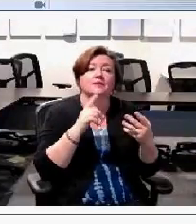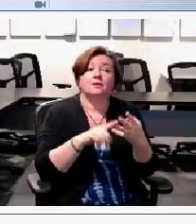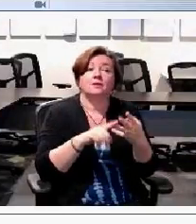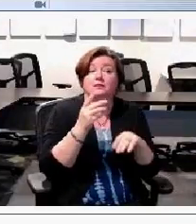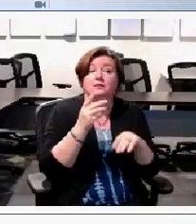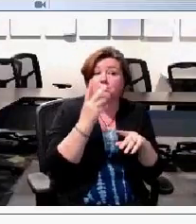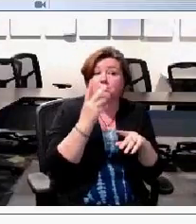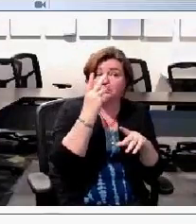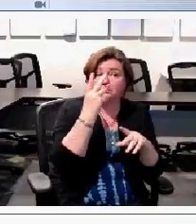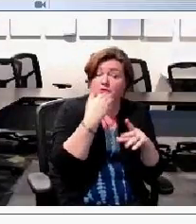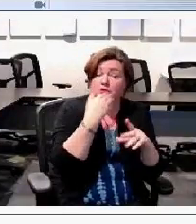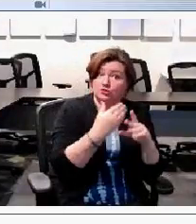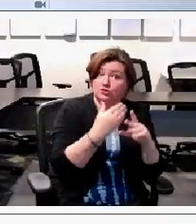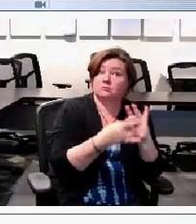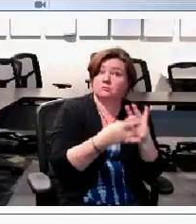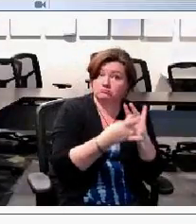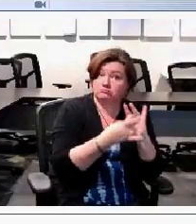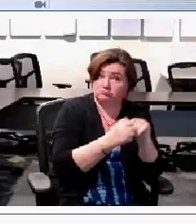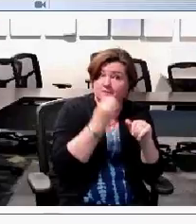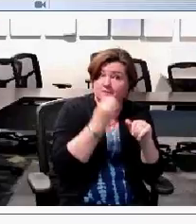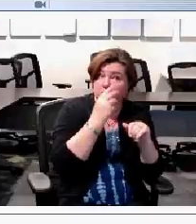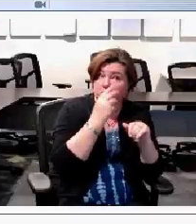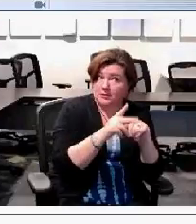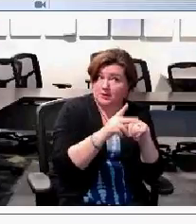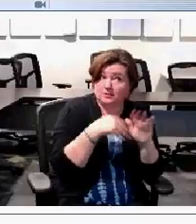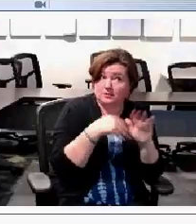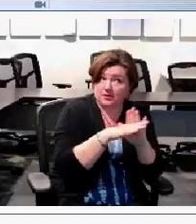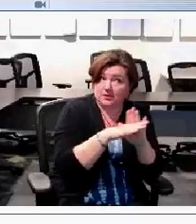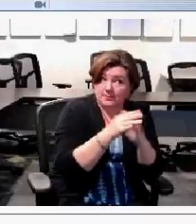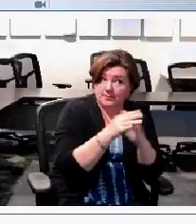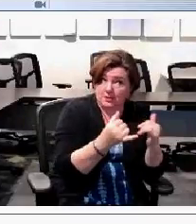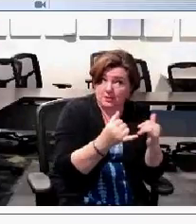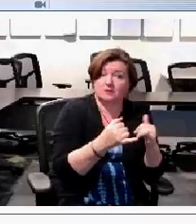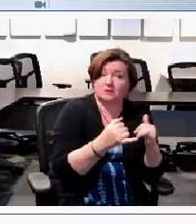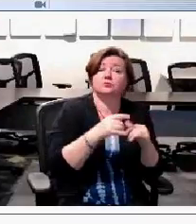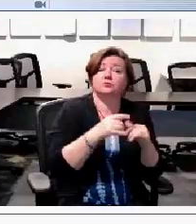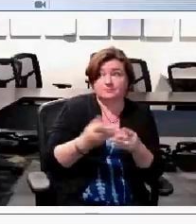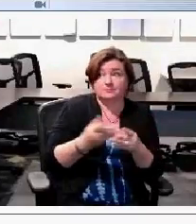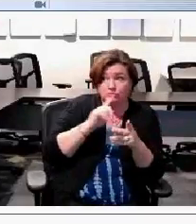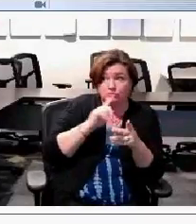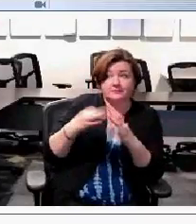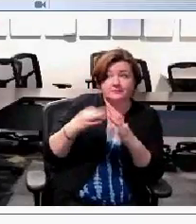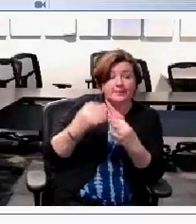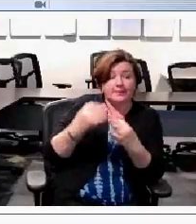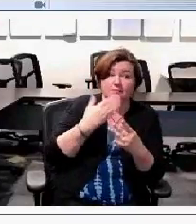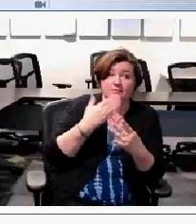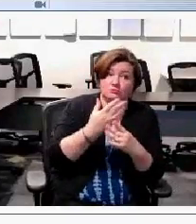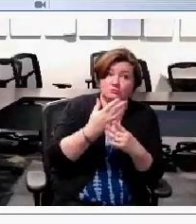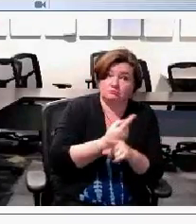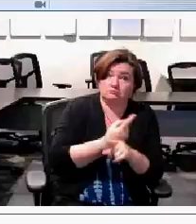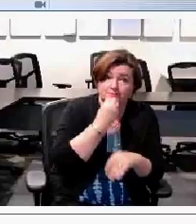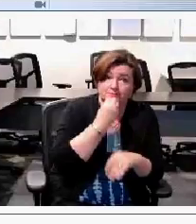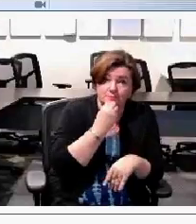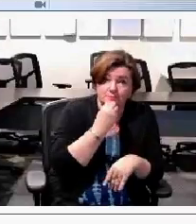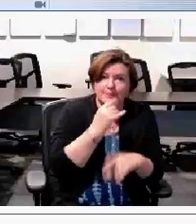good partnership with them. Of course, to the families. And we've managed to make access